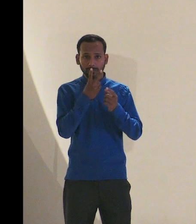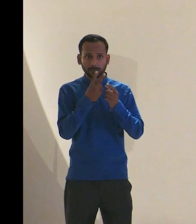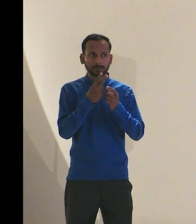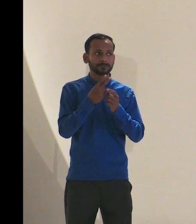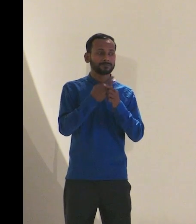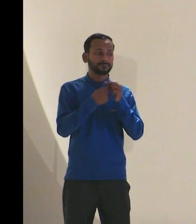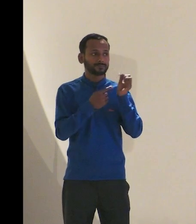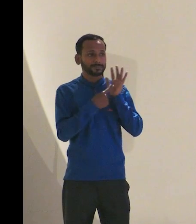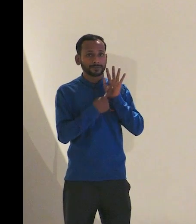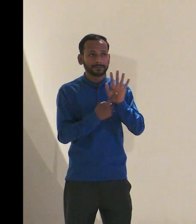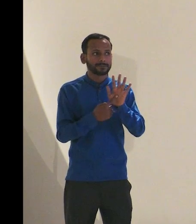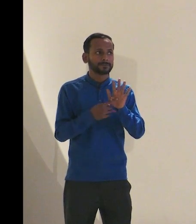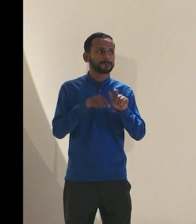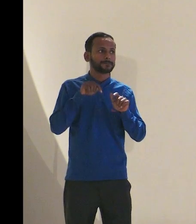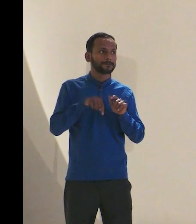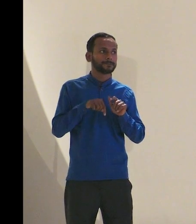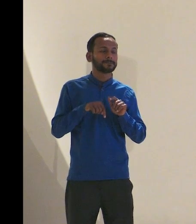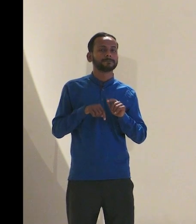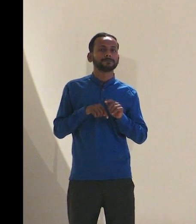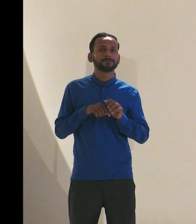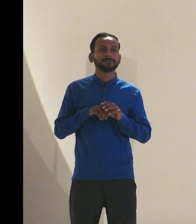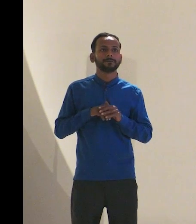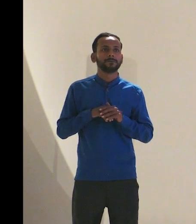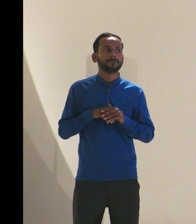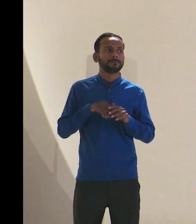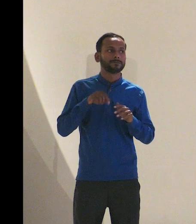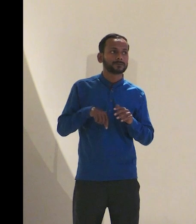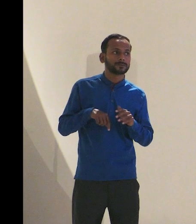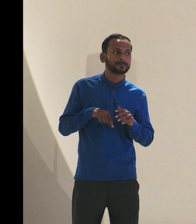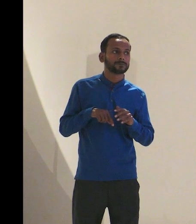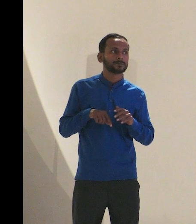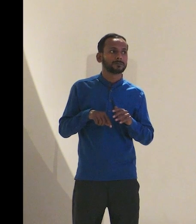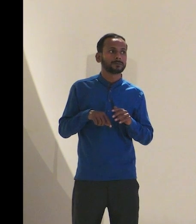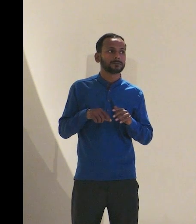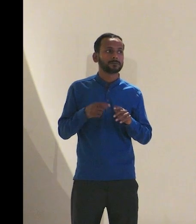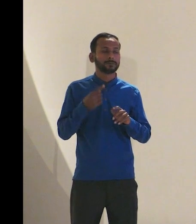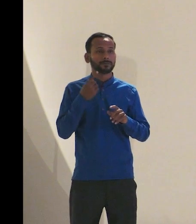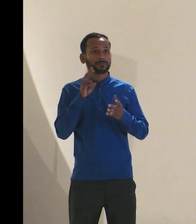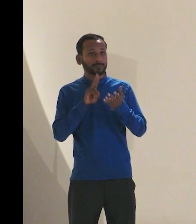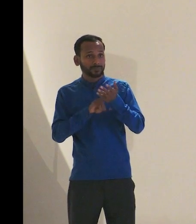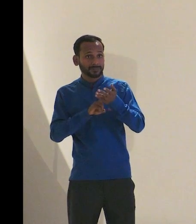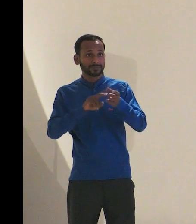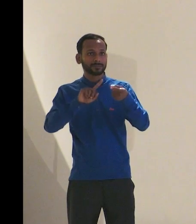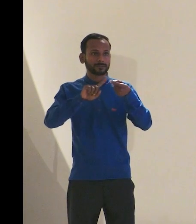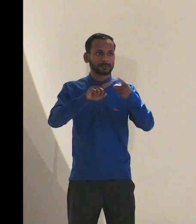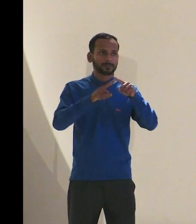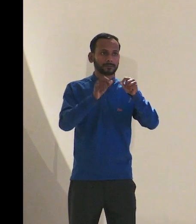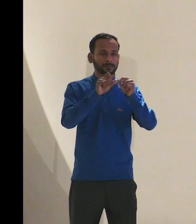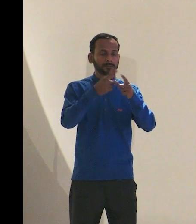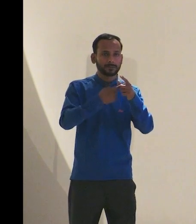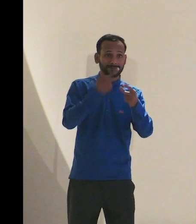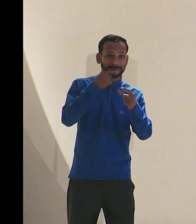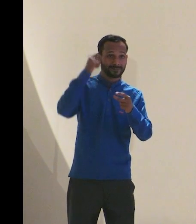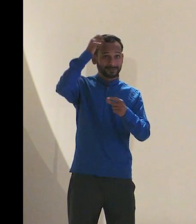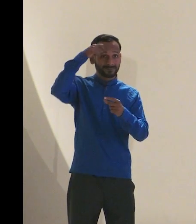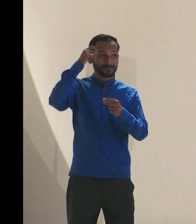from colonialism to nationalism. That's what we do. Now, the Netaji Subhash Bose exhibition, for which those statues were